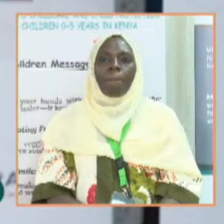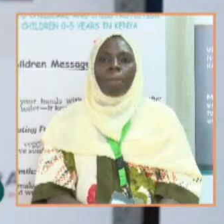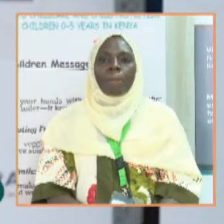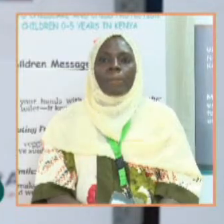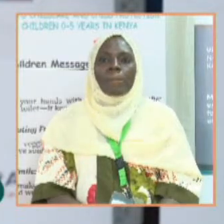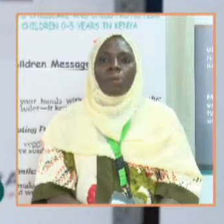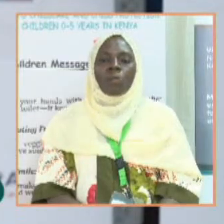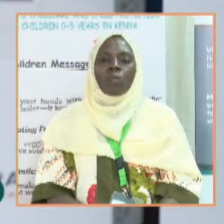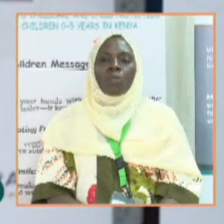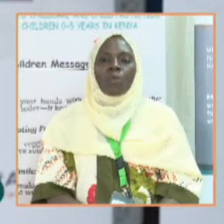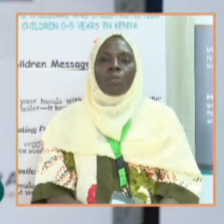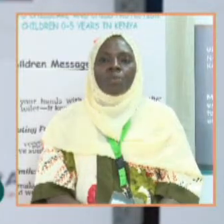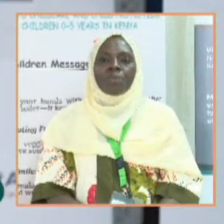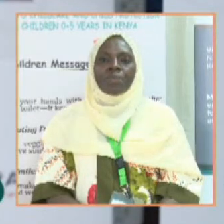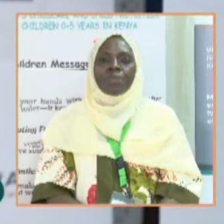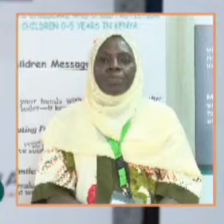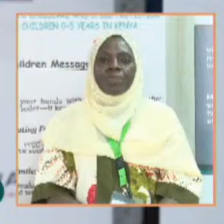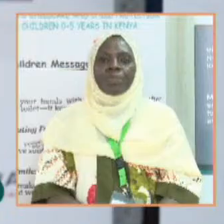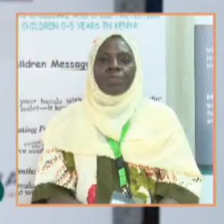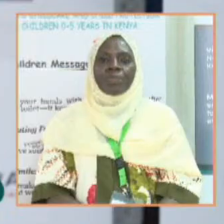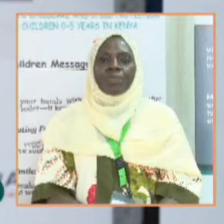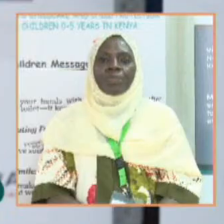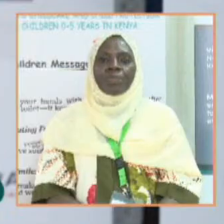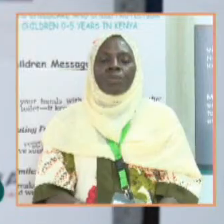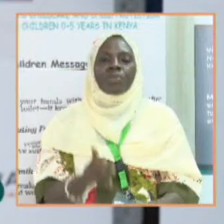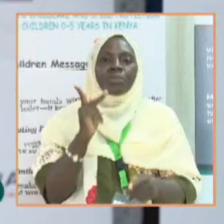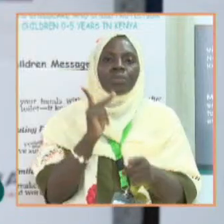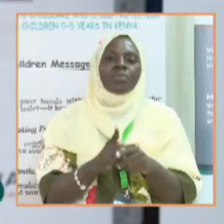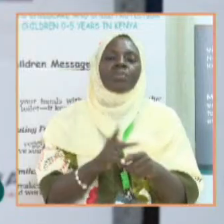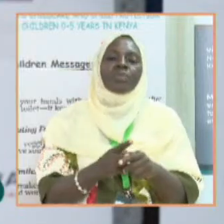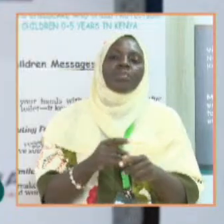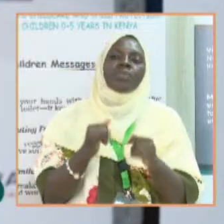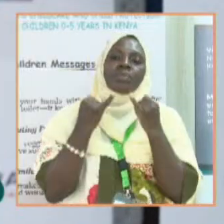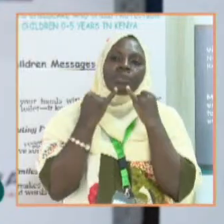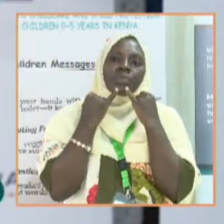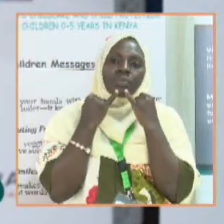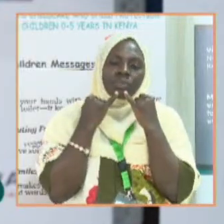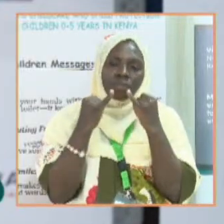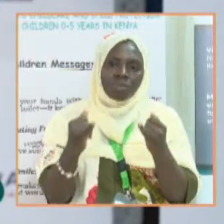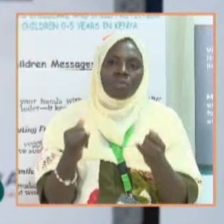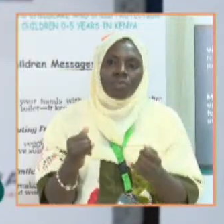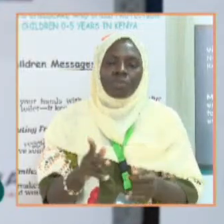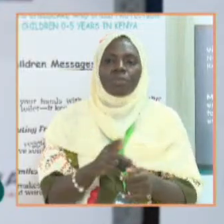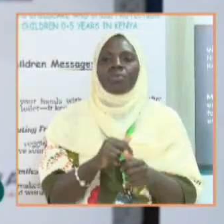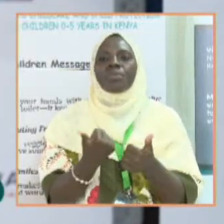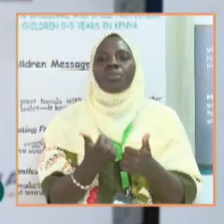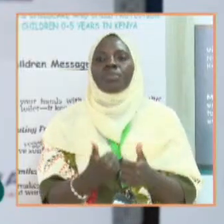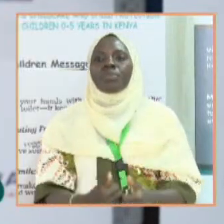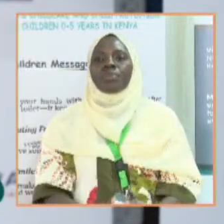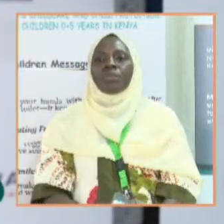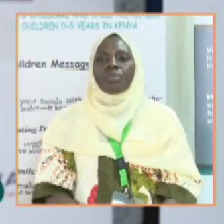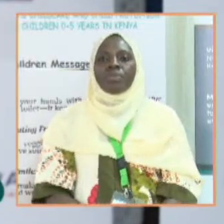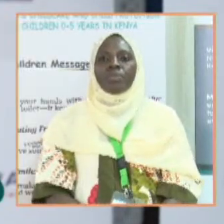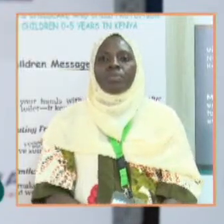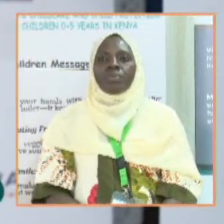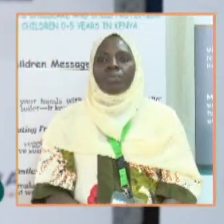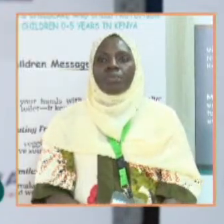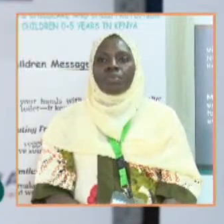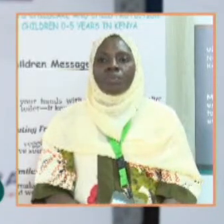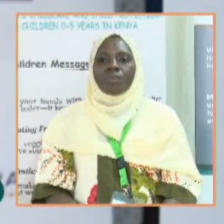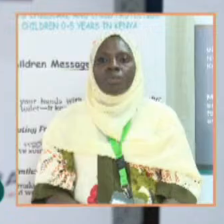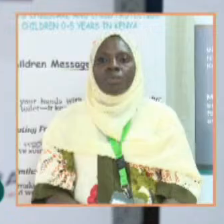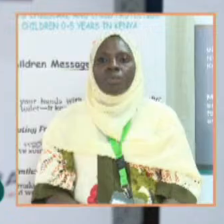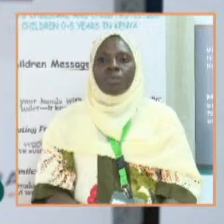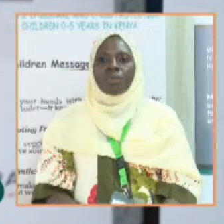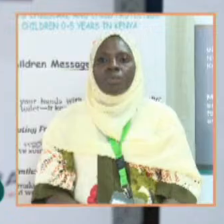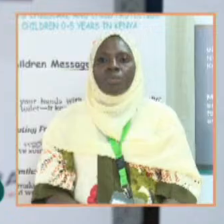data system, centralized data. We saw we had 5 that were referenced by most of the respondents. We need to have